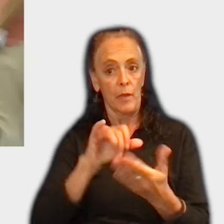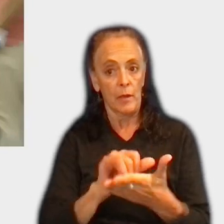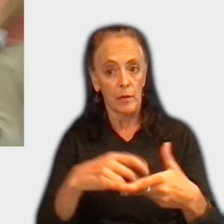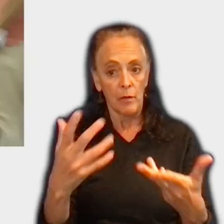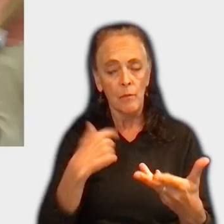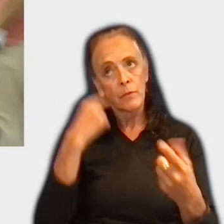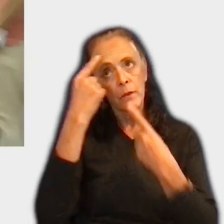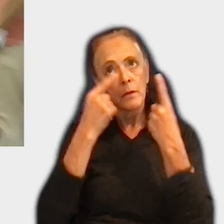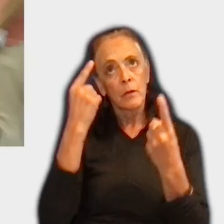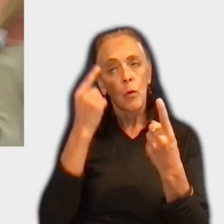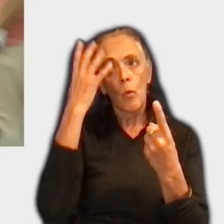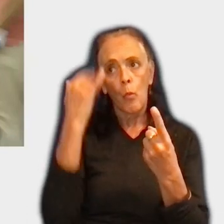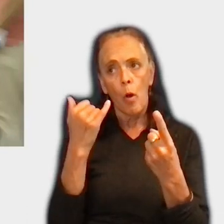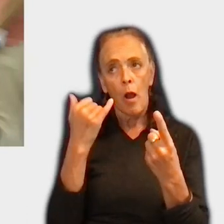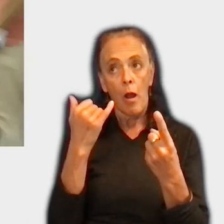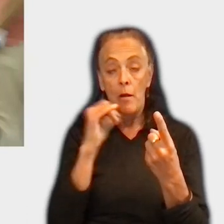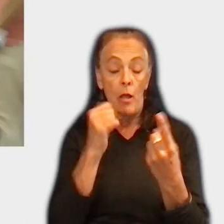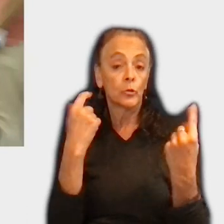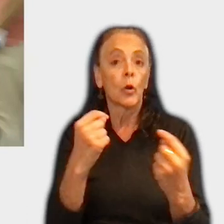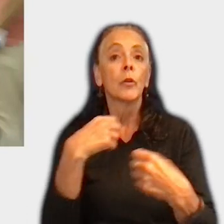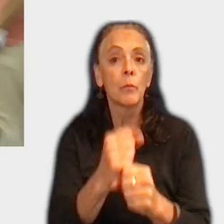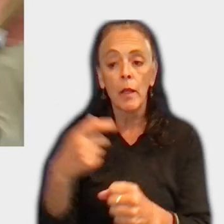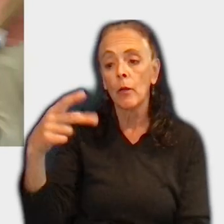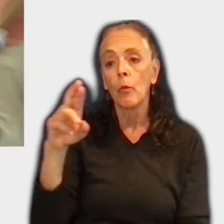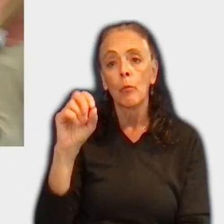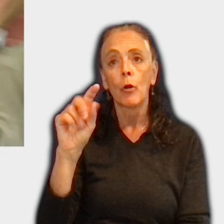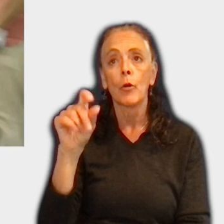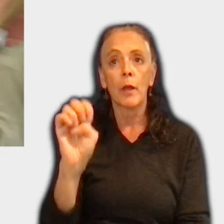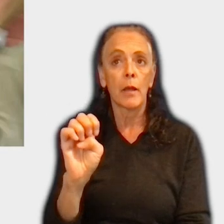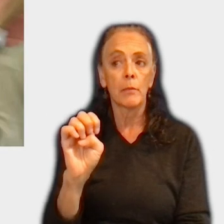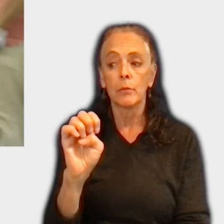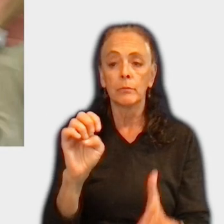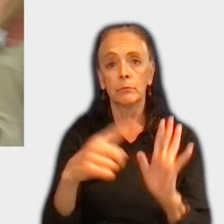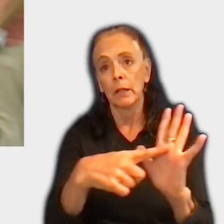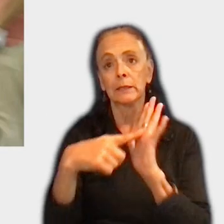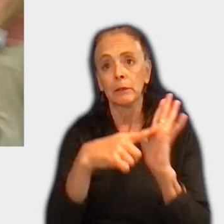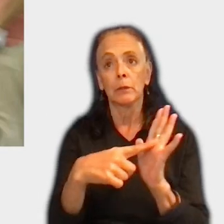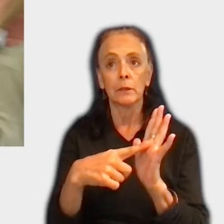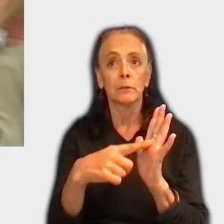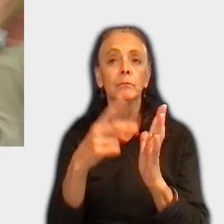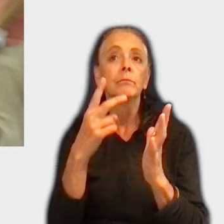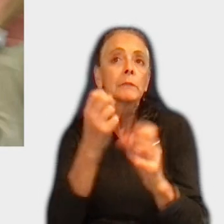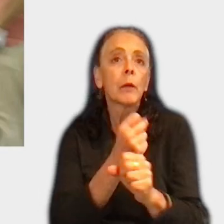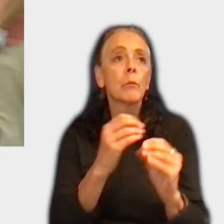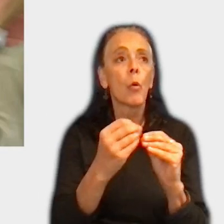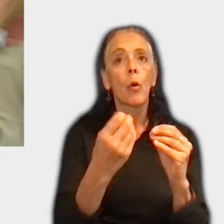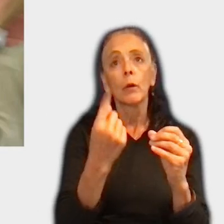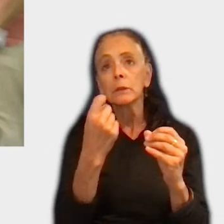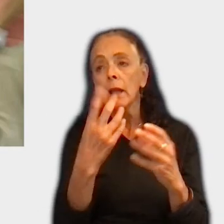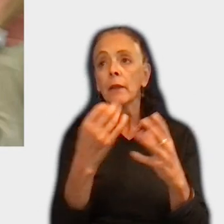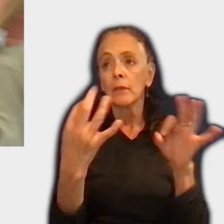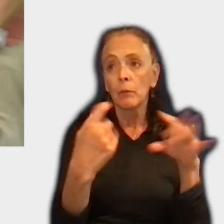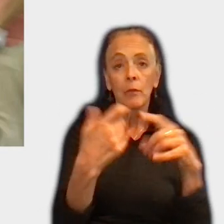think it to myself like why don't i try to make some good some prototype of arcade and try to exhibit to get more insight and get feedback from the